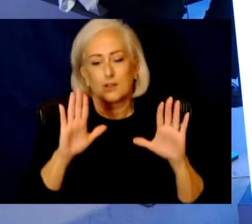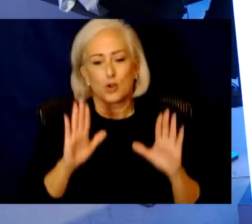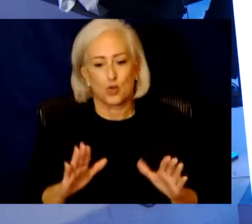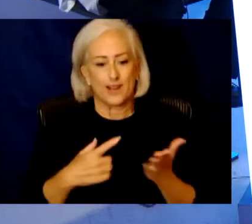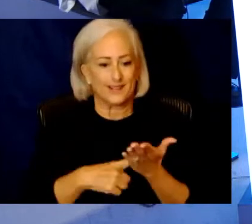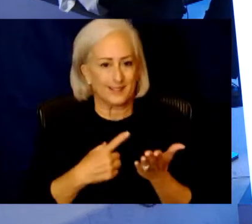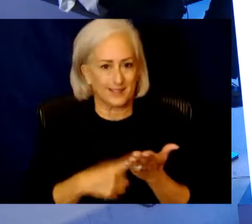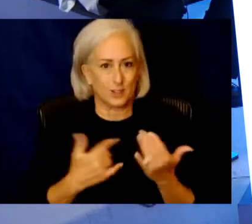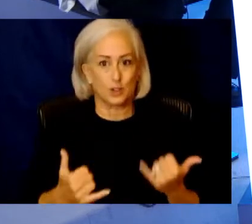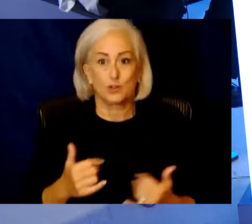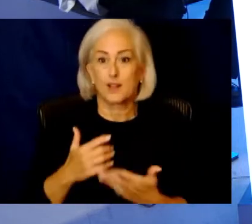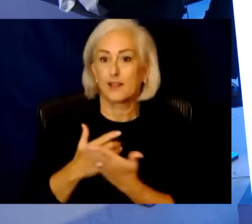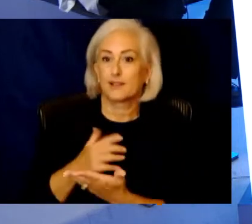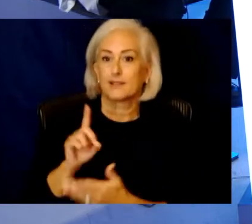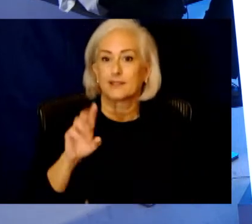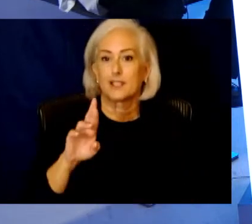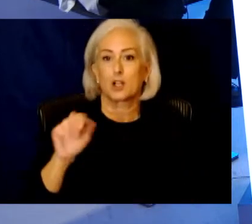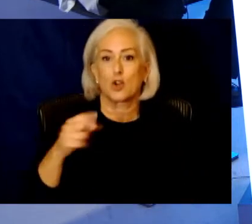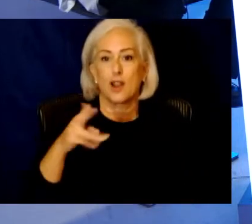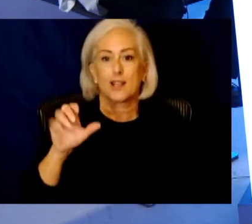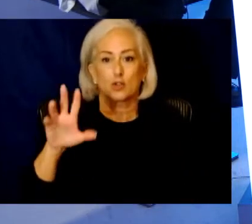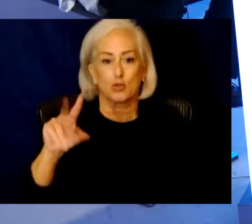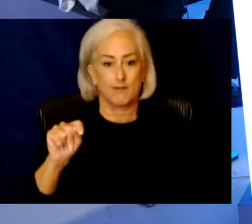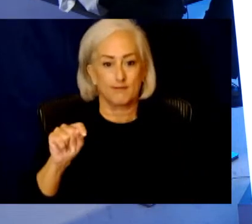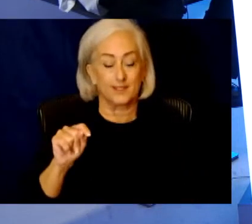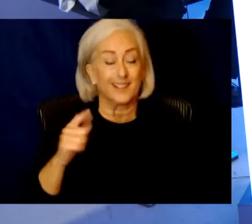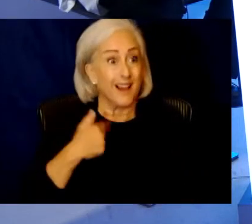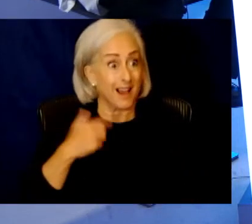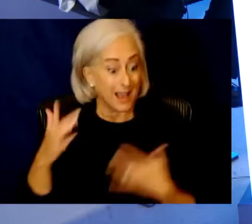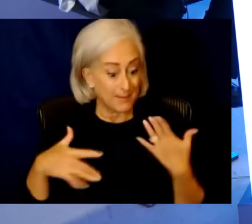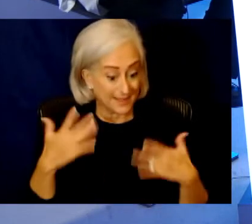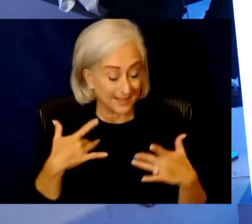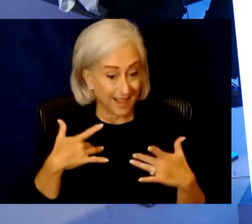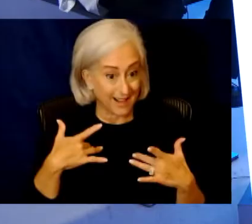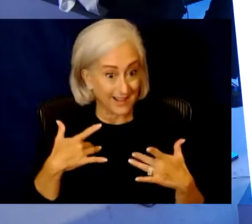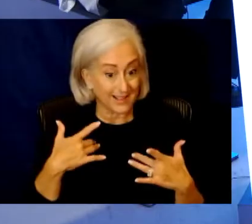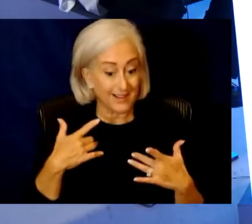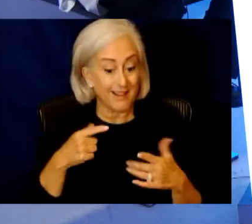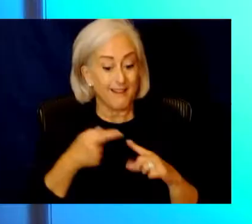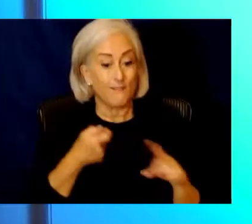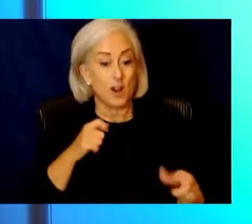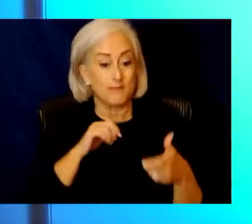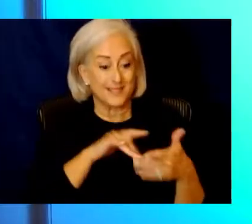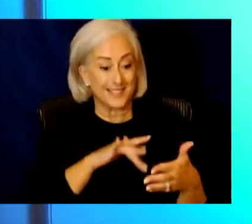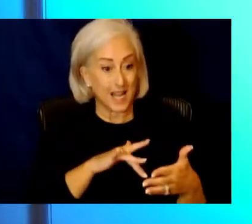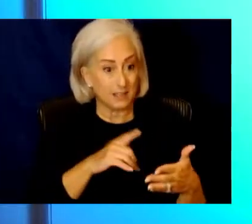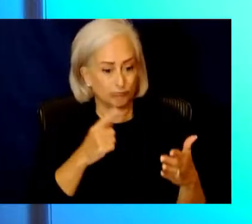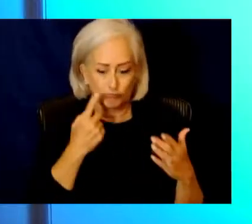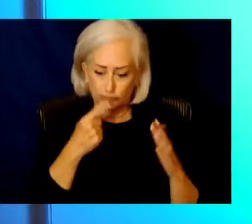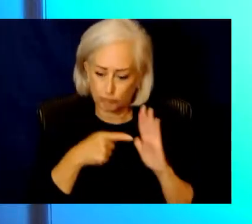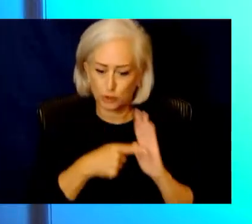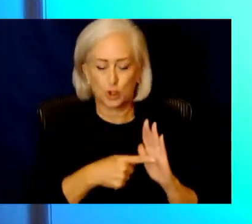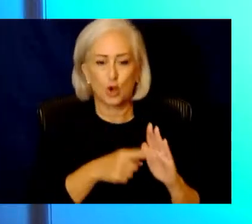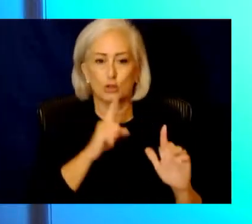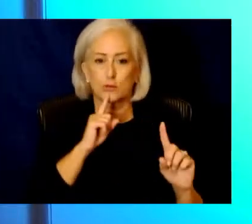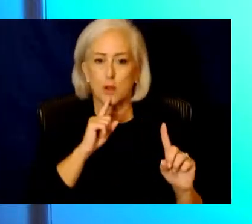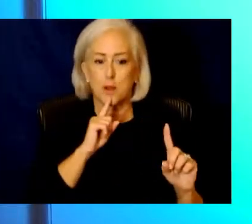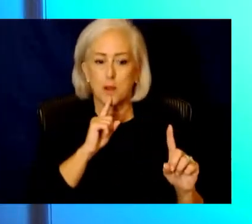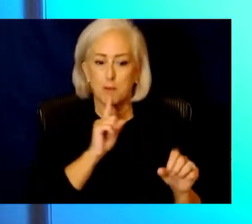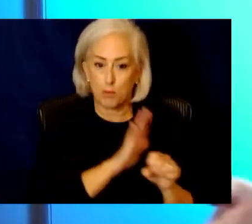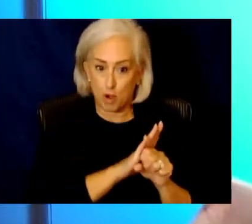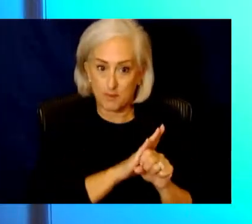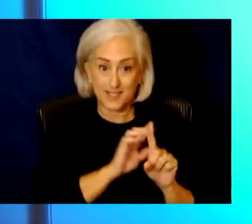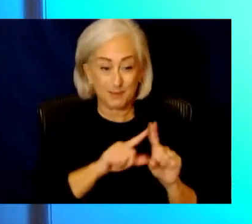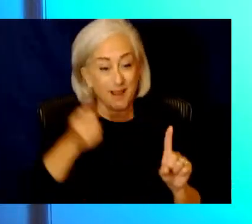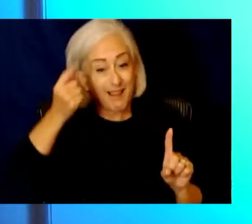Dr. Ashcraft. I'm excited by this trial. I think it's very promising. But remember, the science is just in its infancy here, and we got to